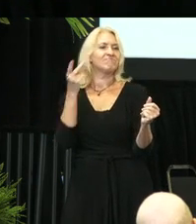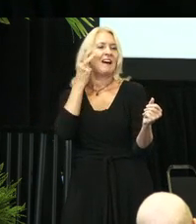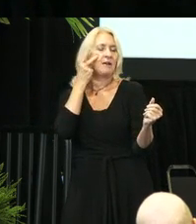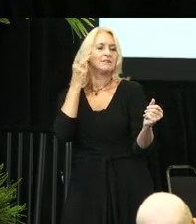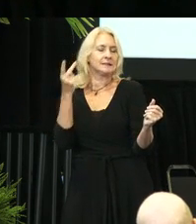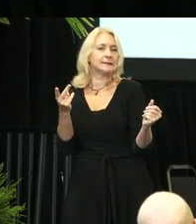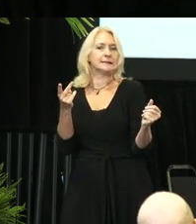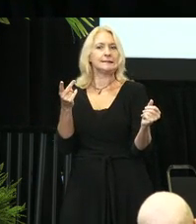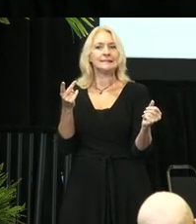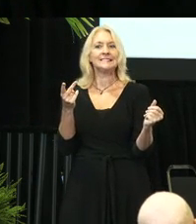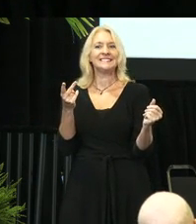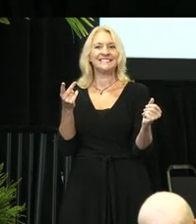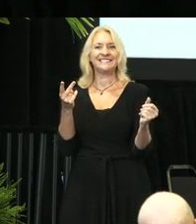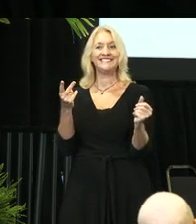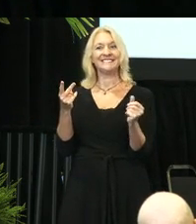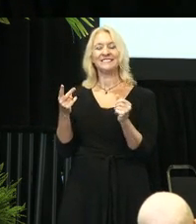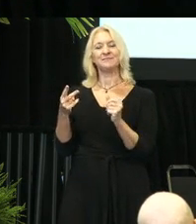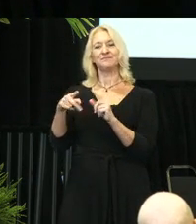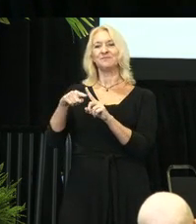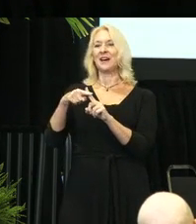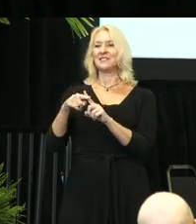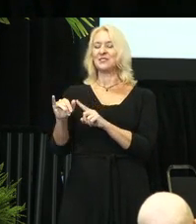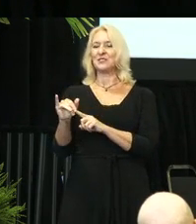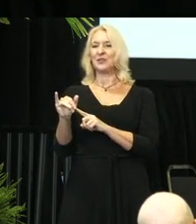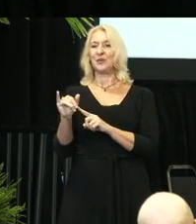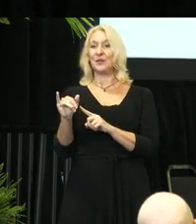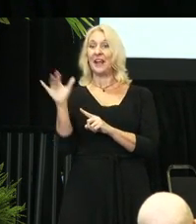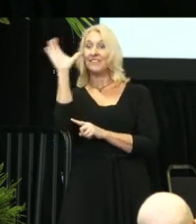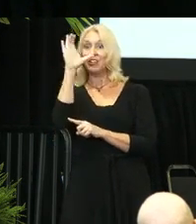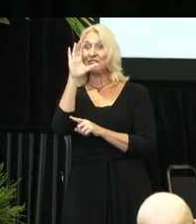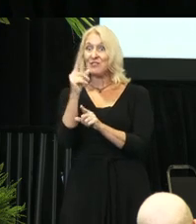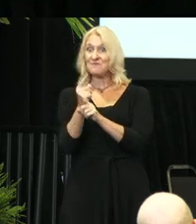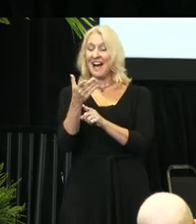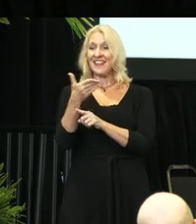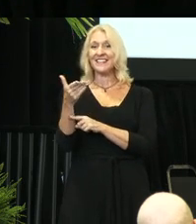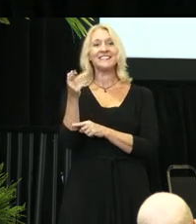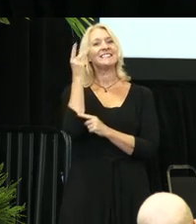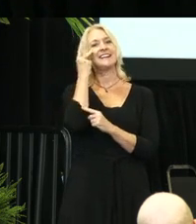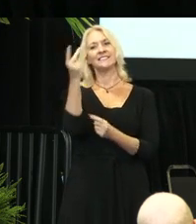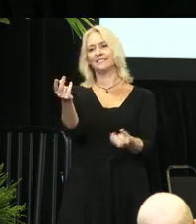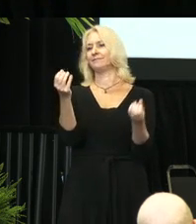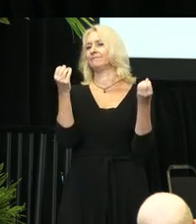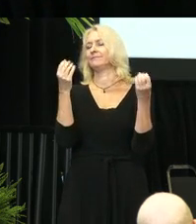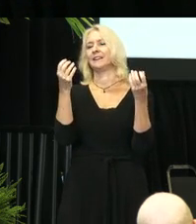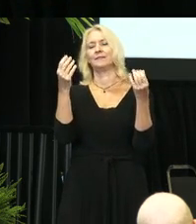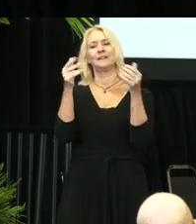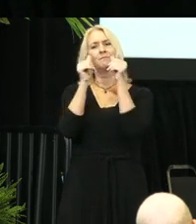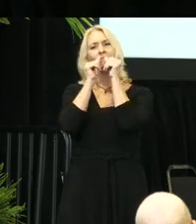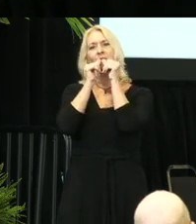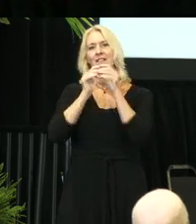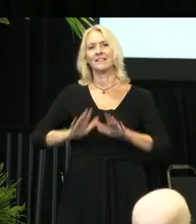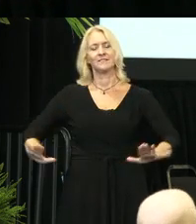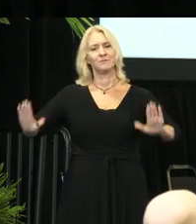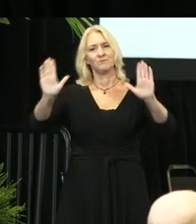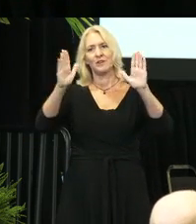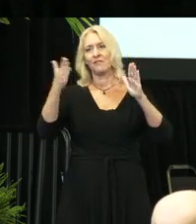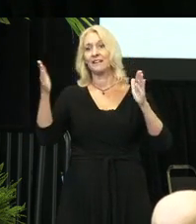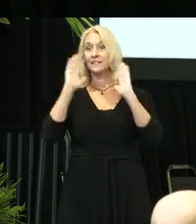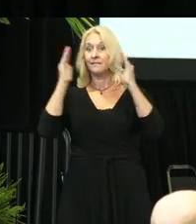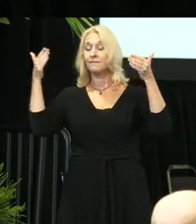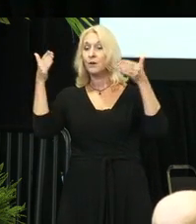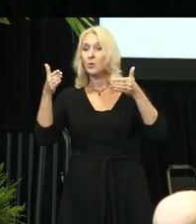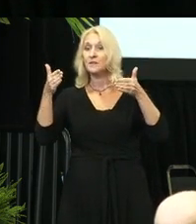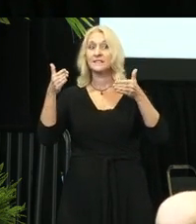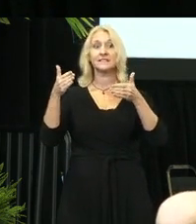also appear. If I look for what is right in this world, I see so many blessings. If I focus on what is right with